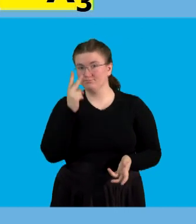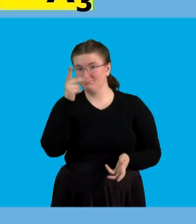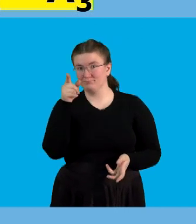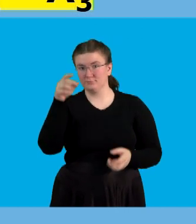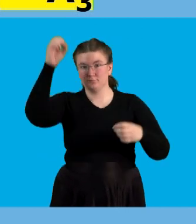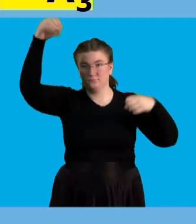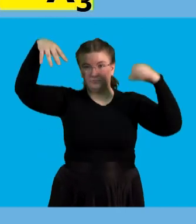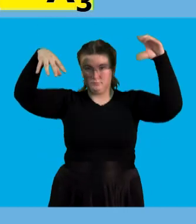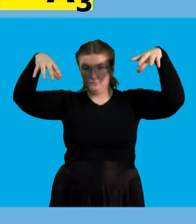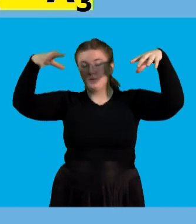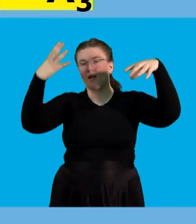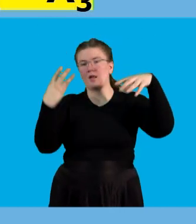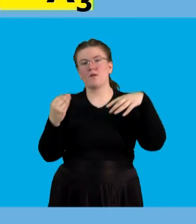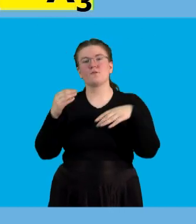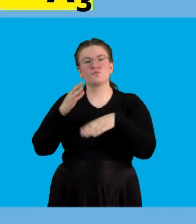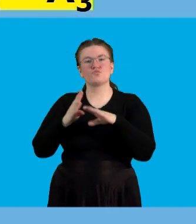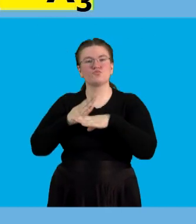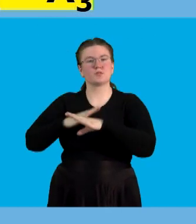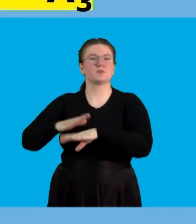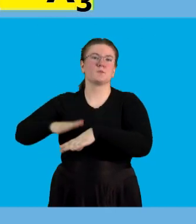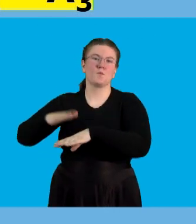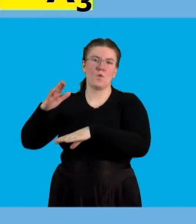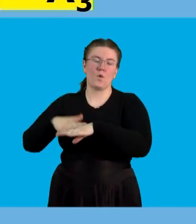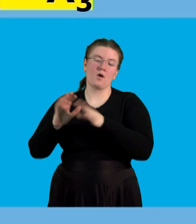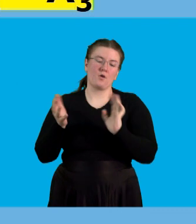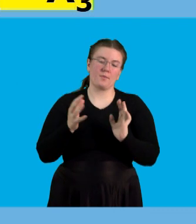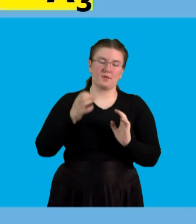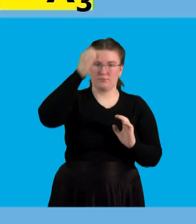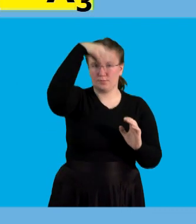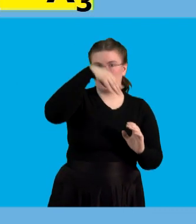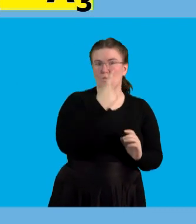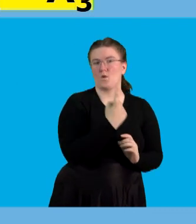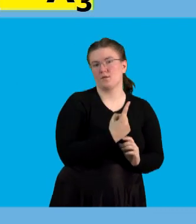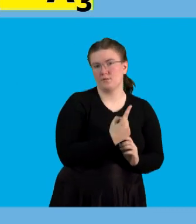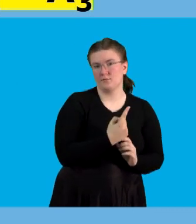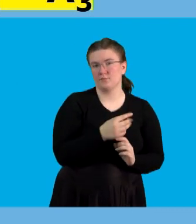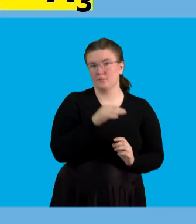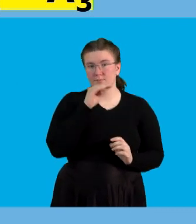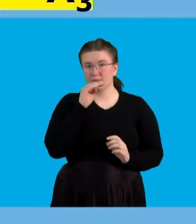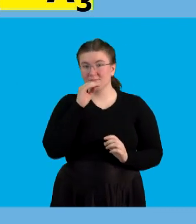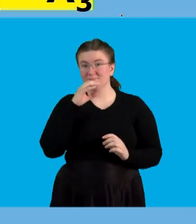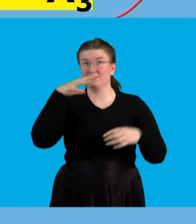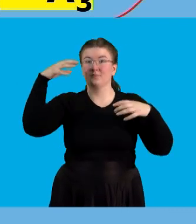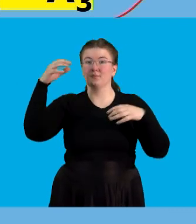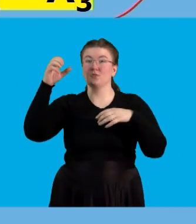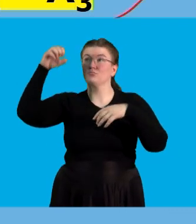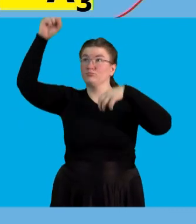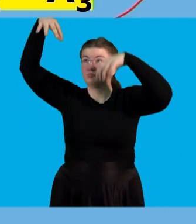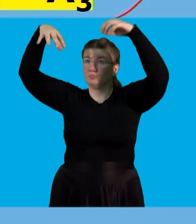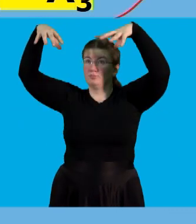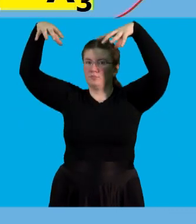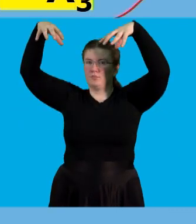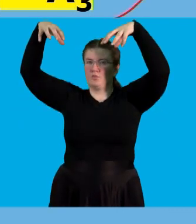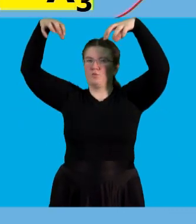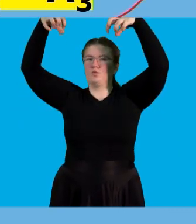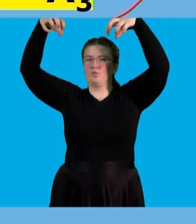circuit has more resistance as compared to this one. So that means the light bulbs of this circuit are going to be much dimmer as compared to